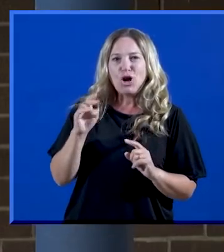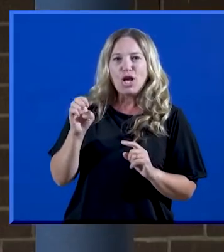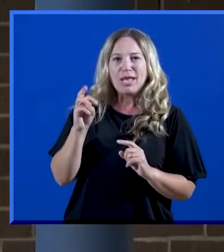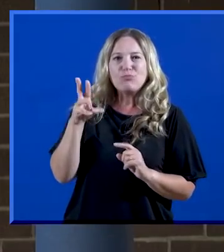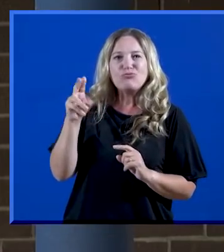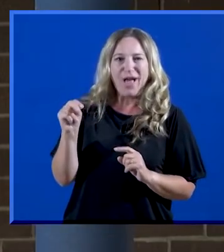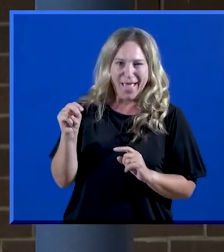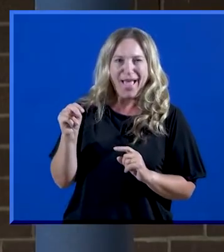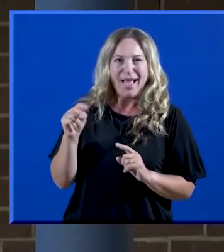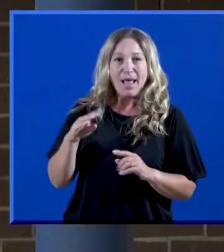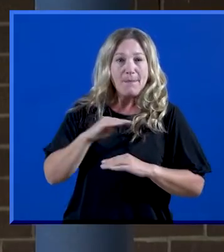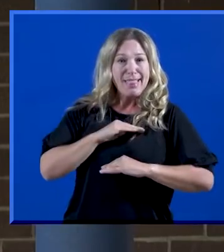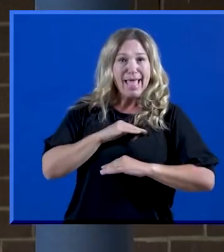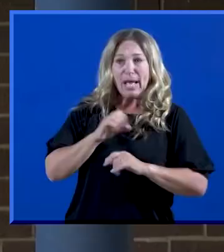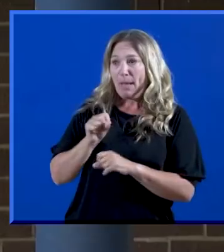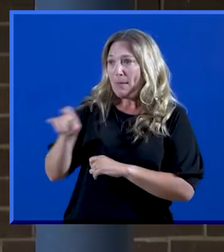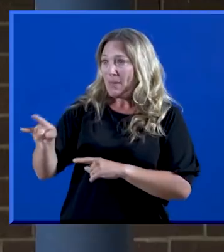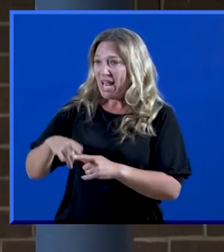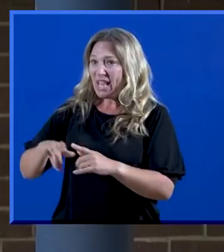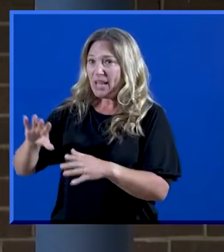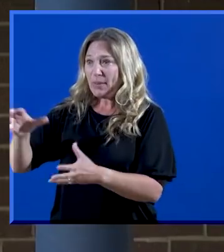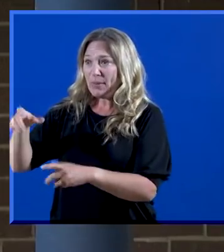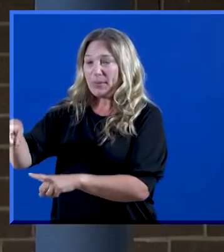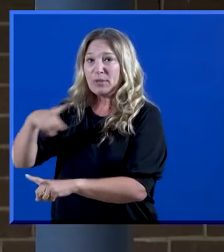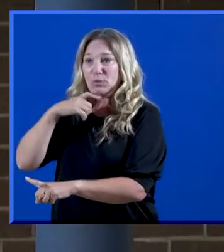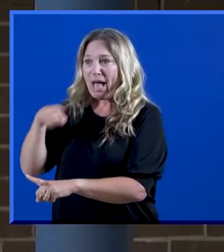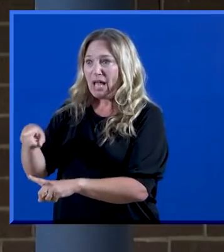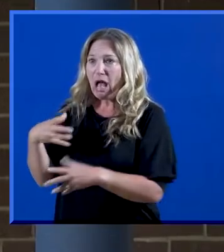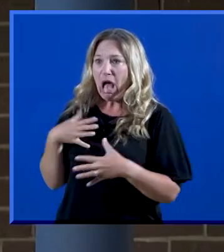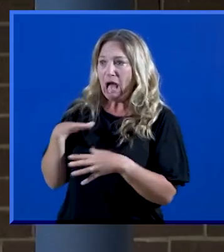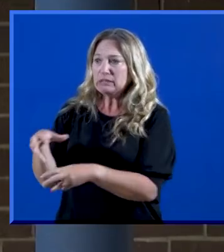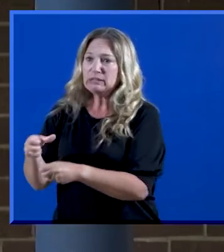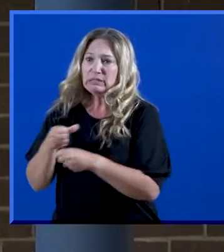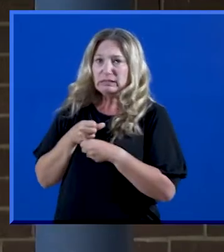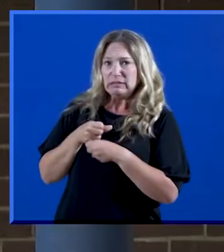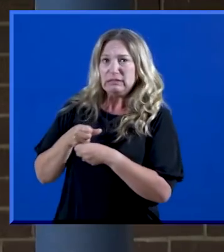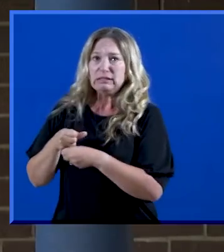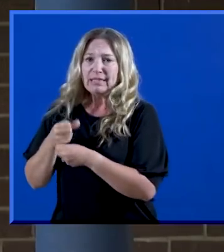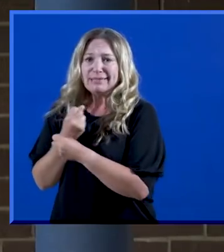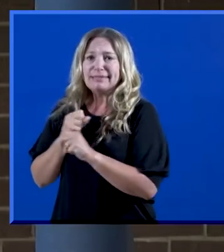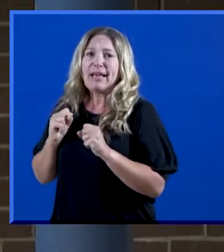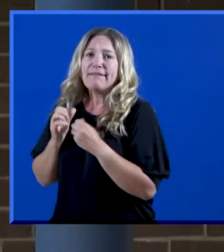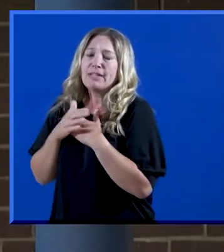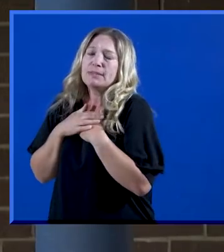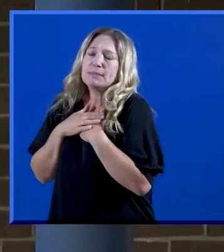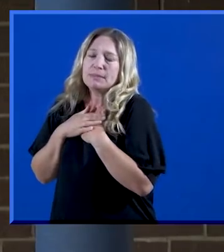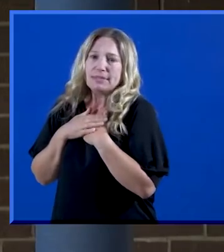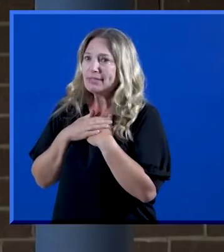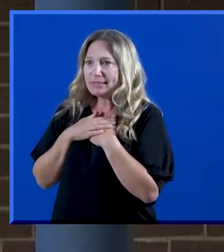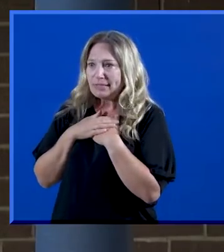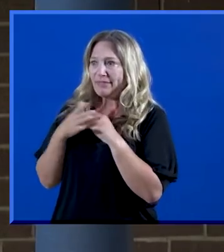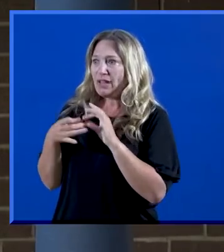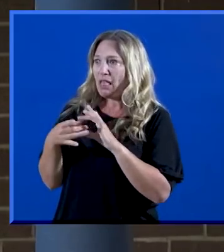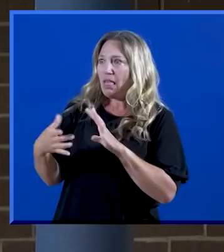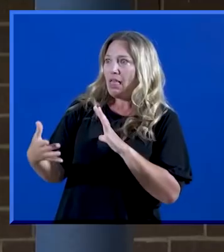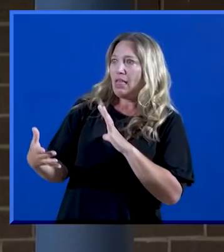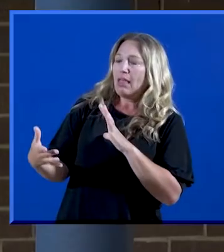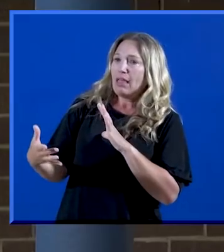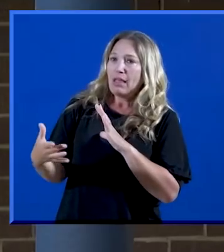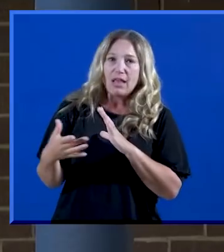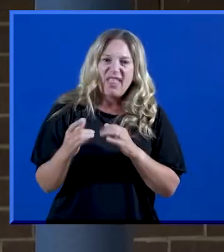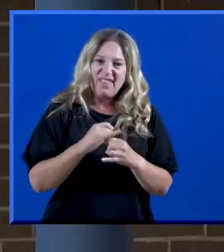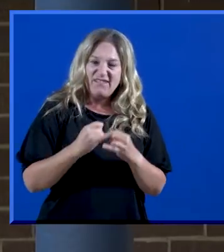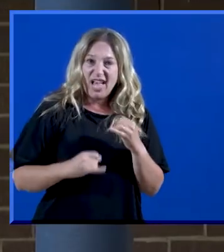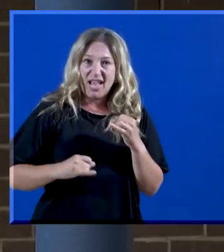Charlie Brown when his blanket's in the dryer. There's nothing for you to hold on to. In the final stage,